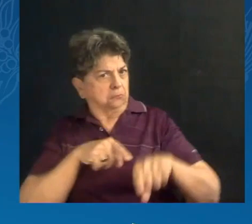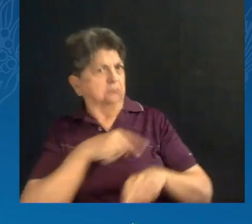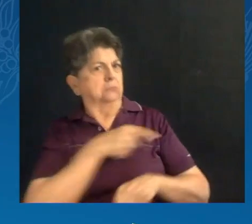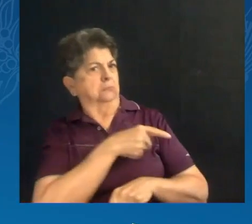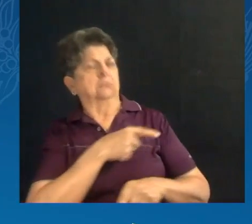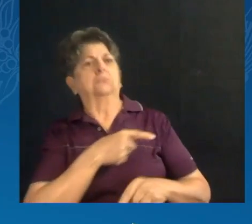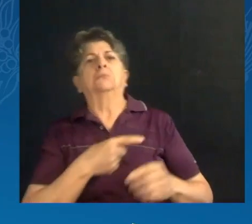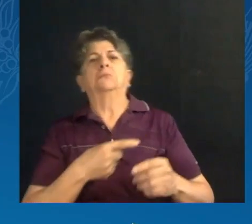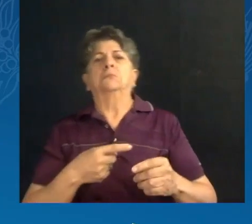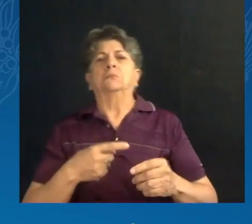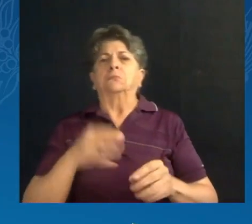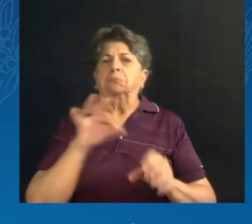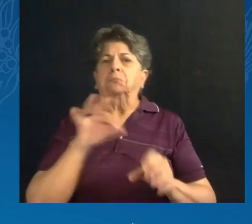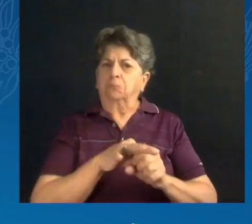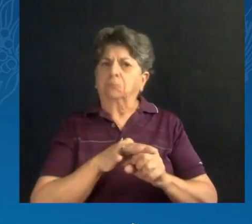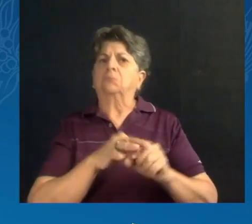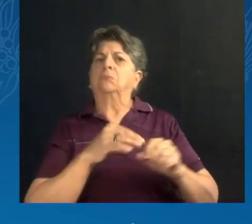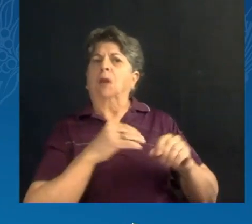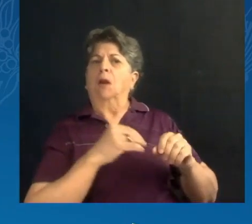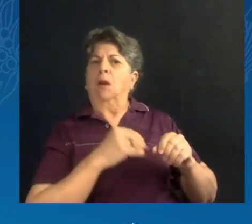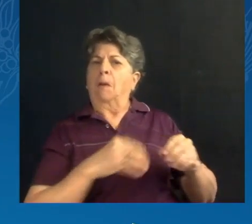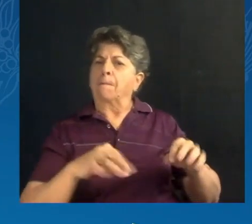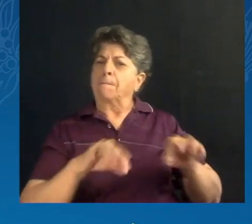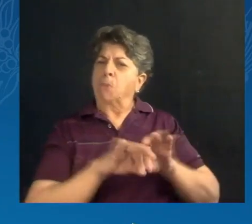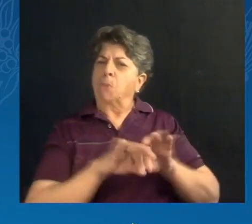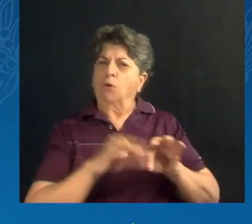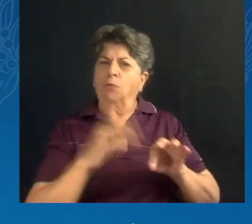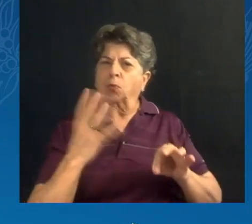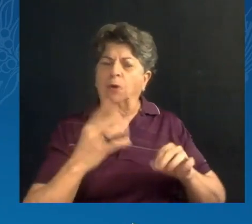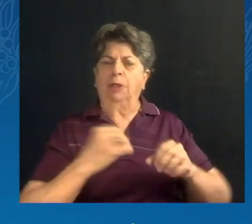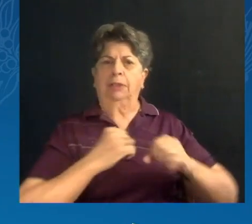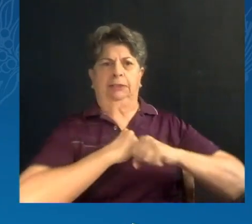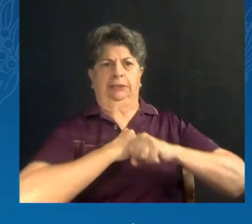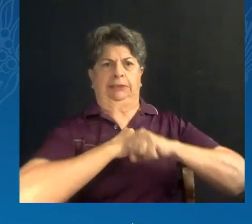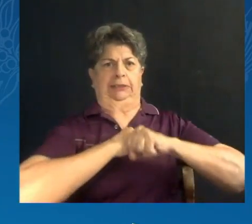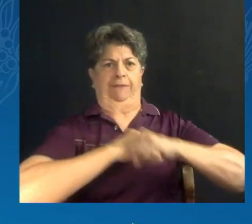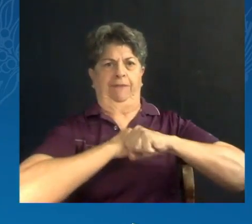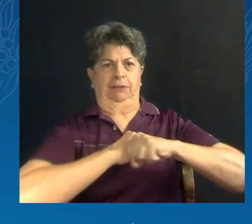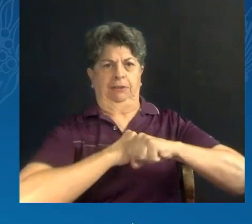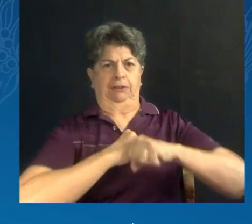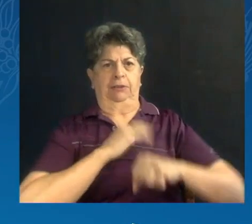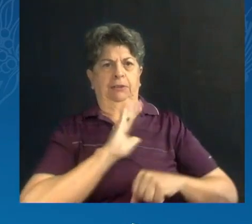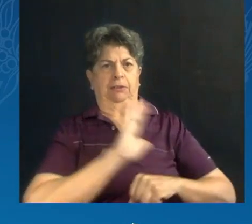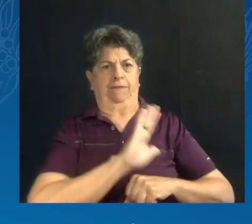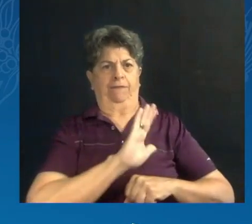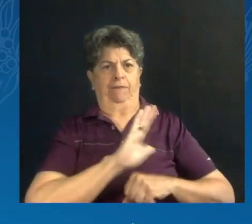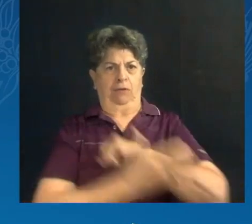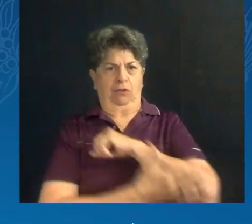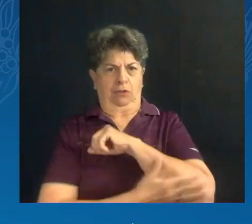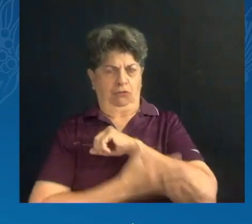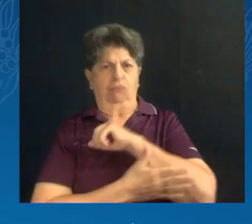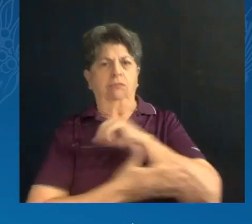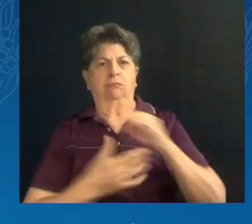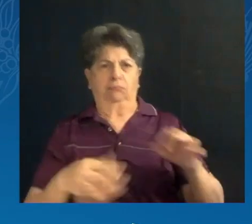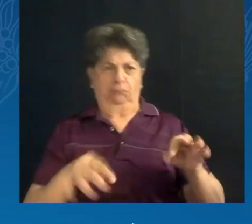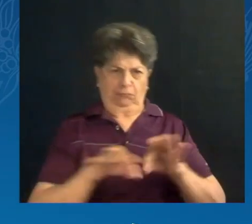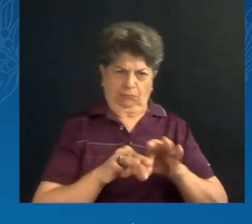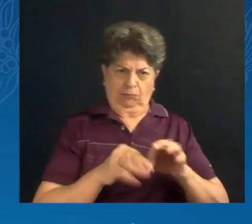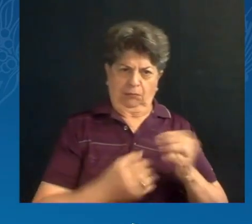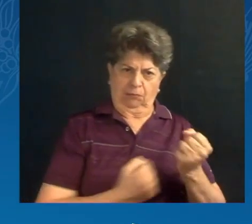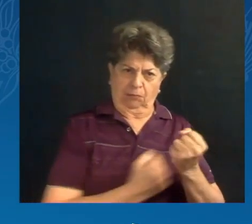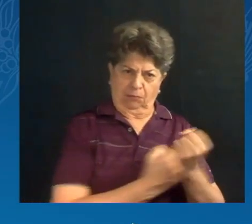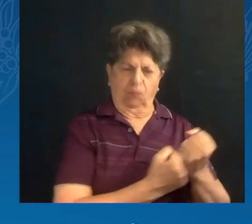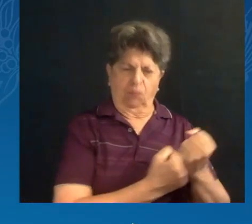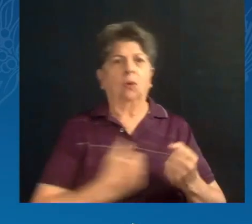commitments and our security presence in the region. We have provided an ambitious and affirmative economic agenda for